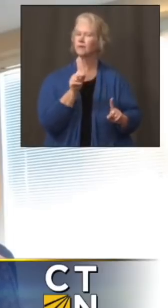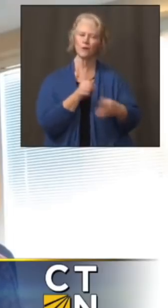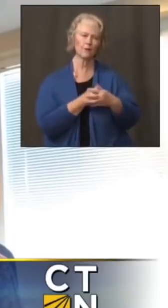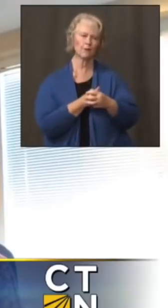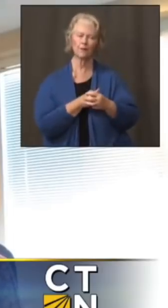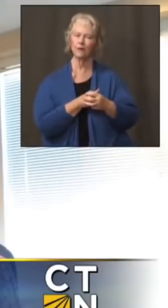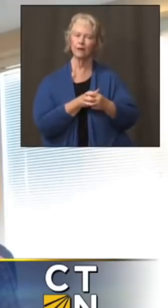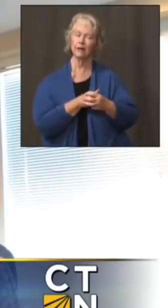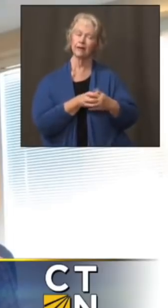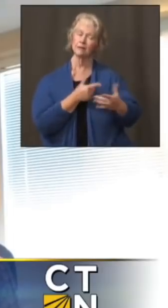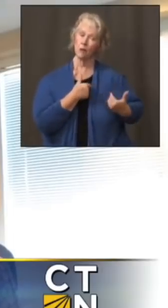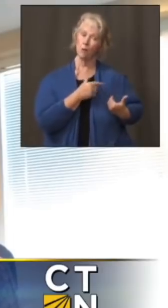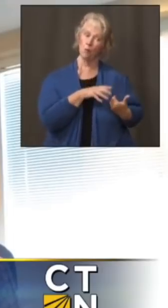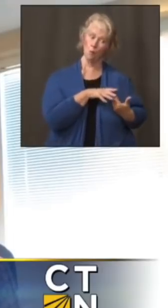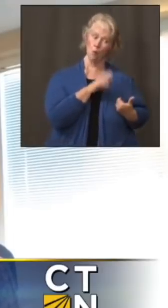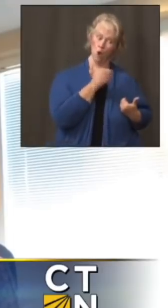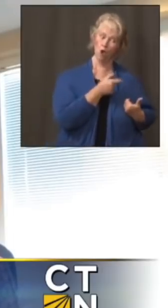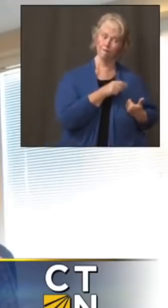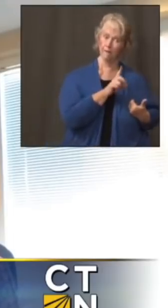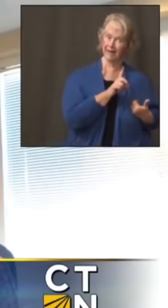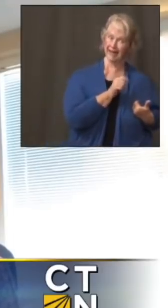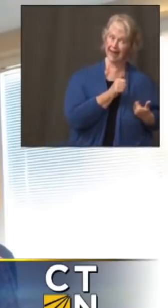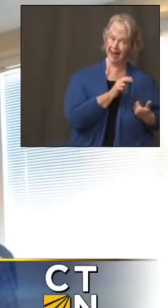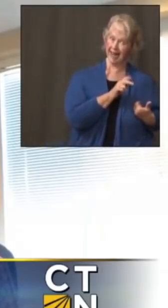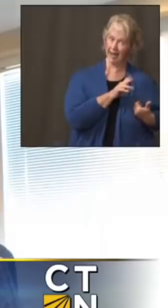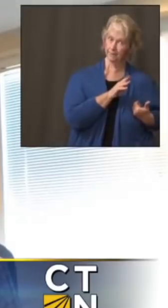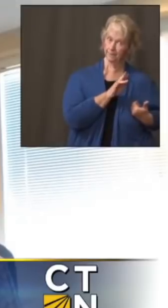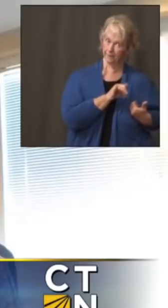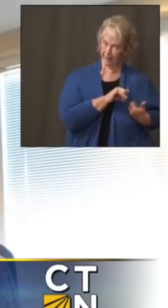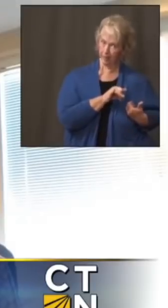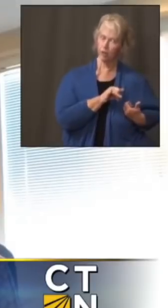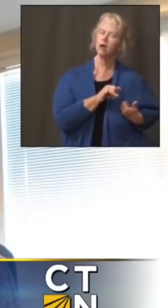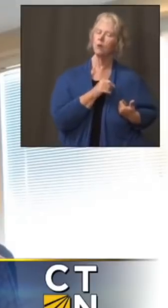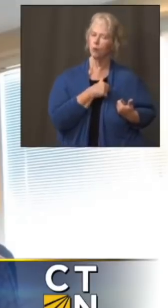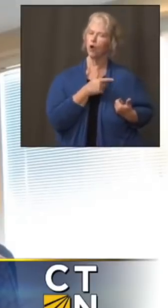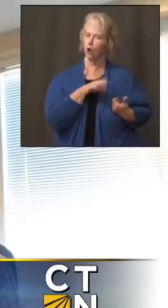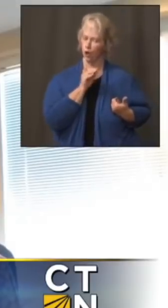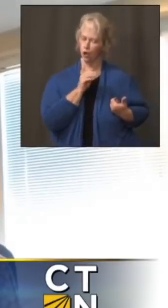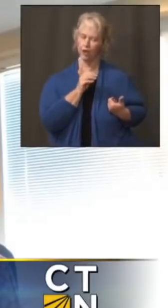we learned from Danbury, to respond to your question, is that when people